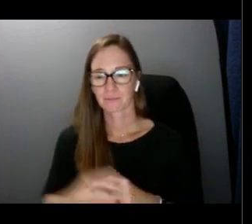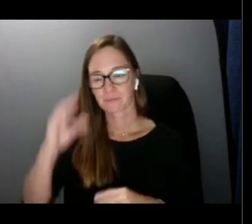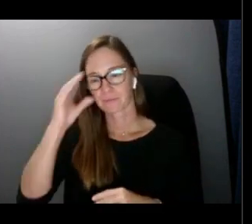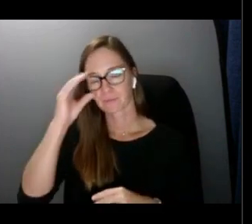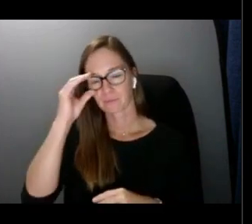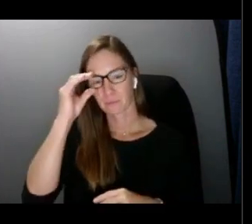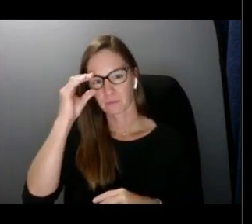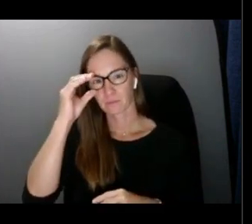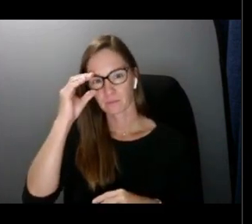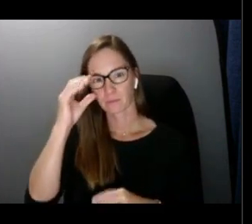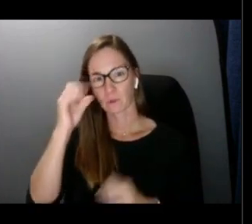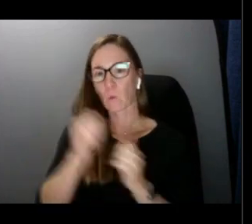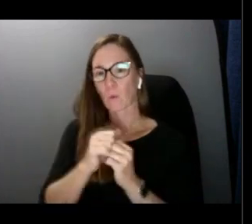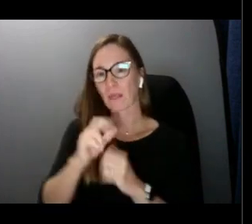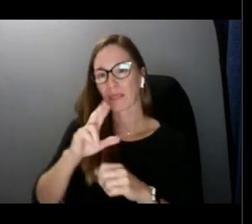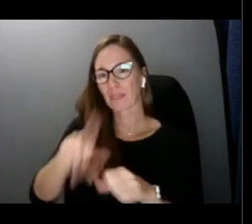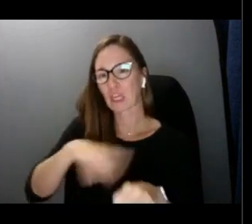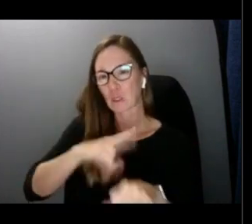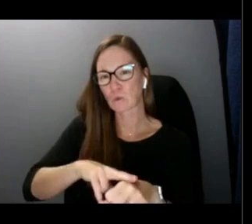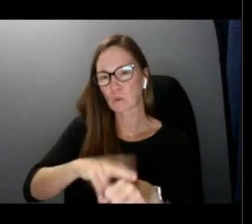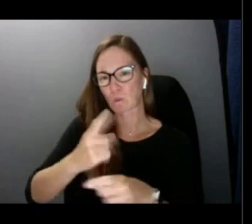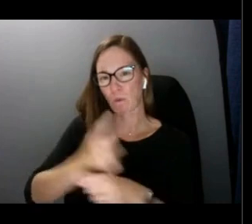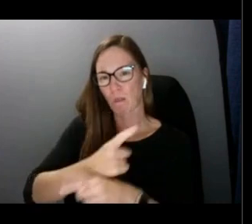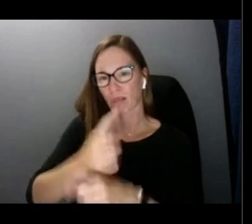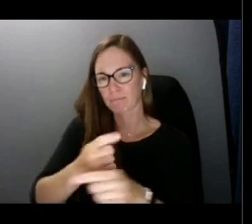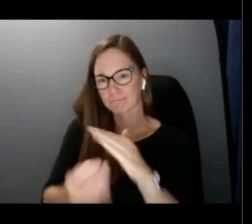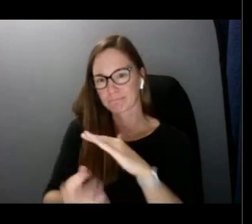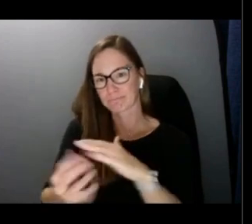Will there With be the any, usual caveats.